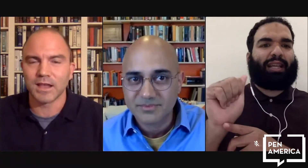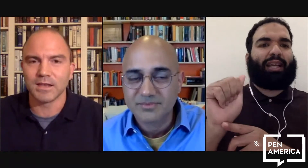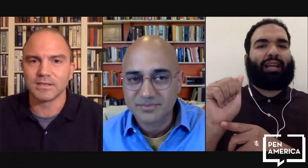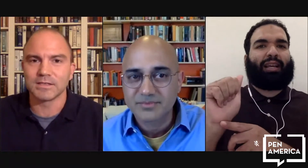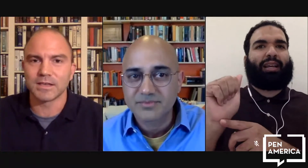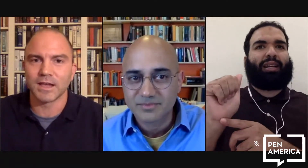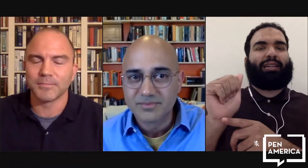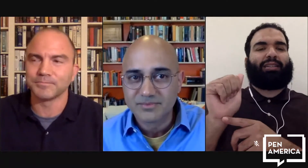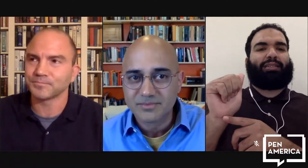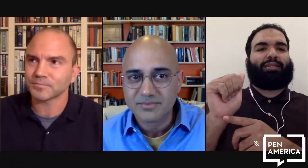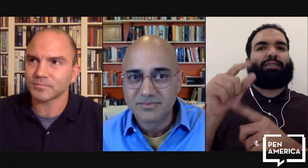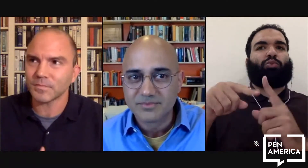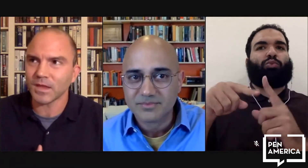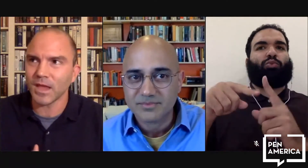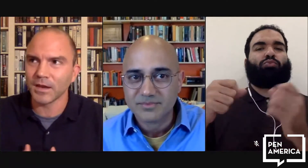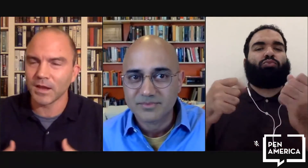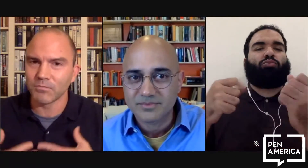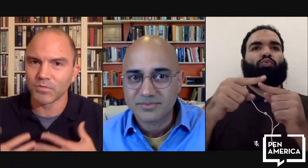in the 80s,